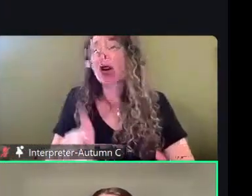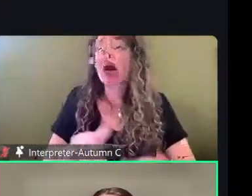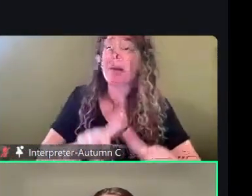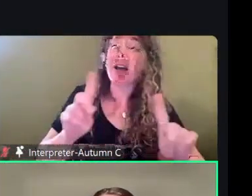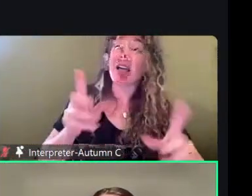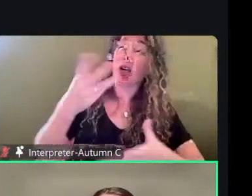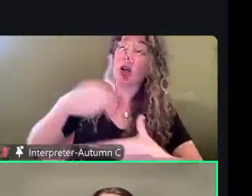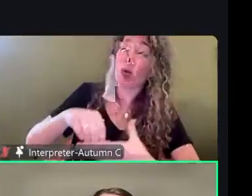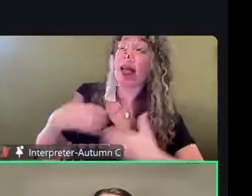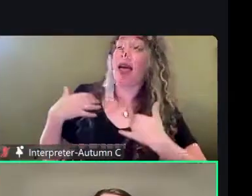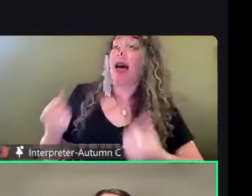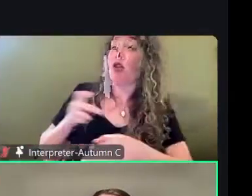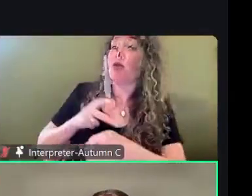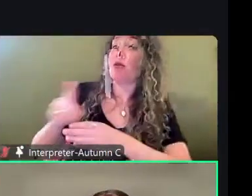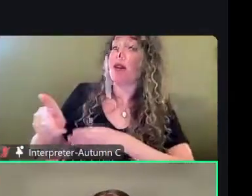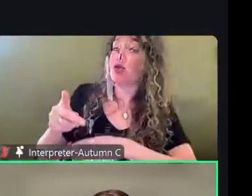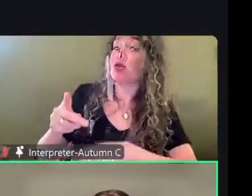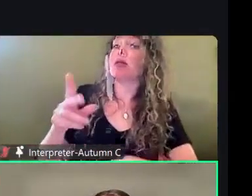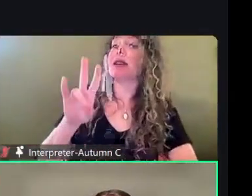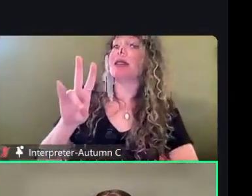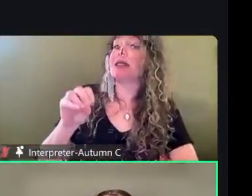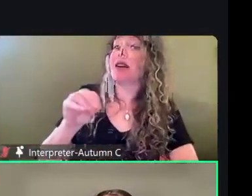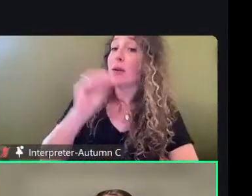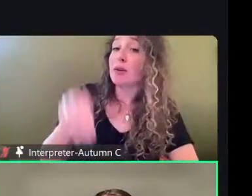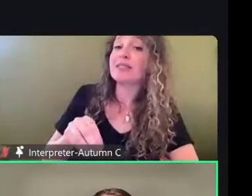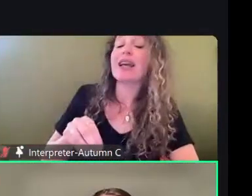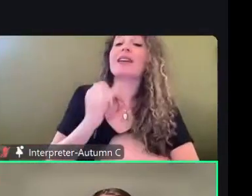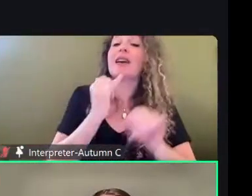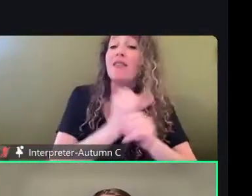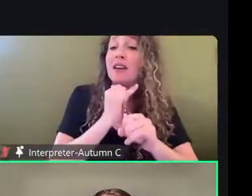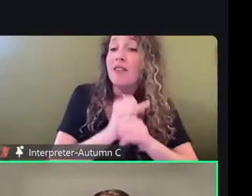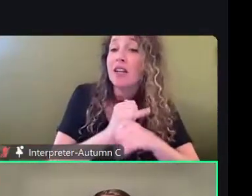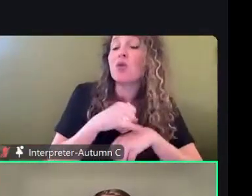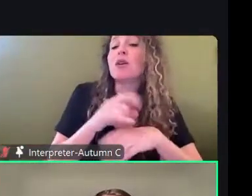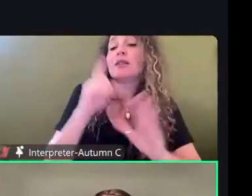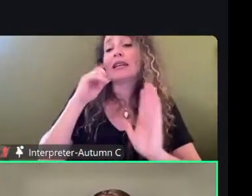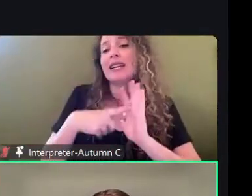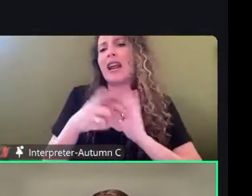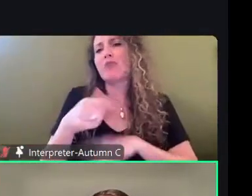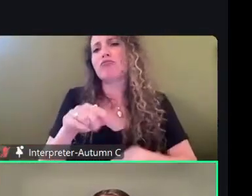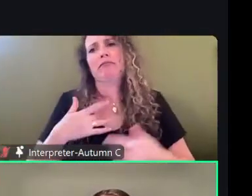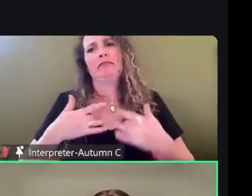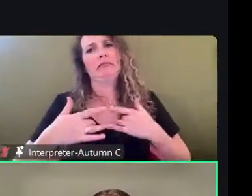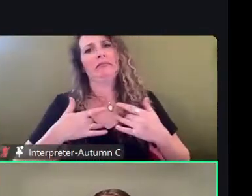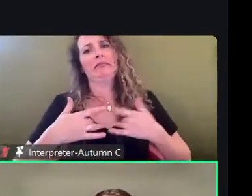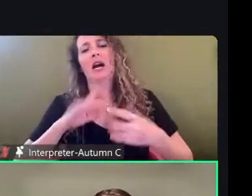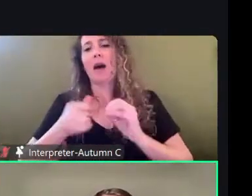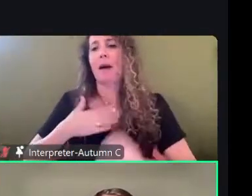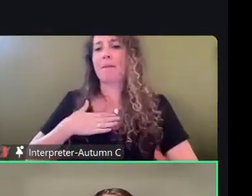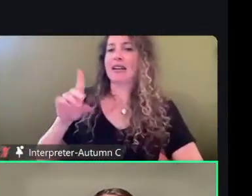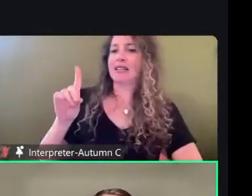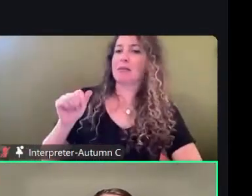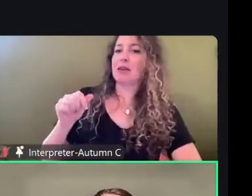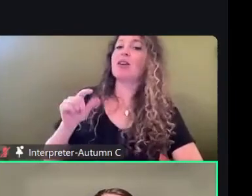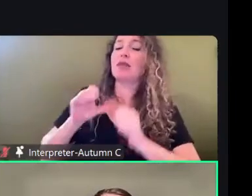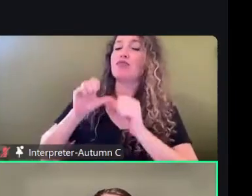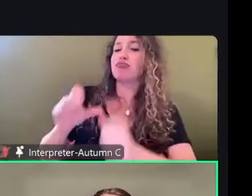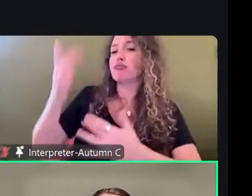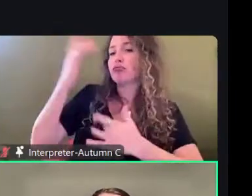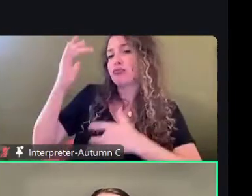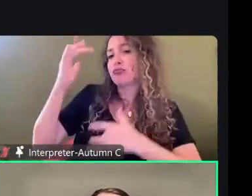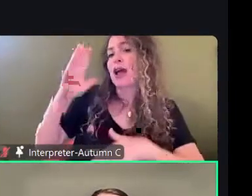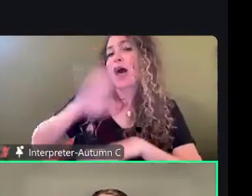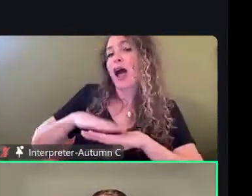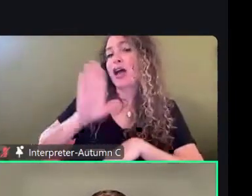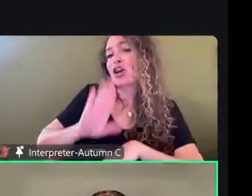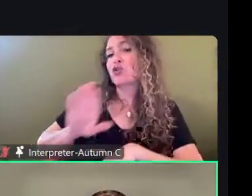also health professionals, and 70% of individuals indicated that they were worried about the impact of their disability and chronic illness on their